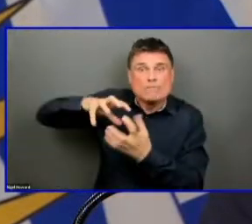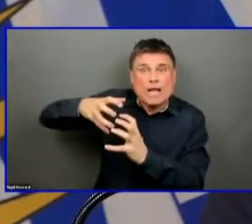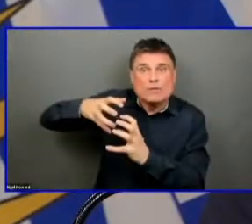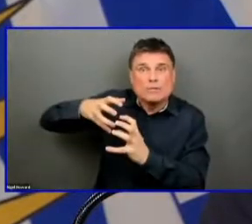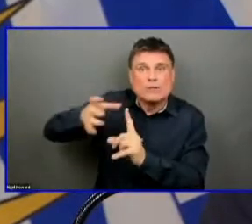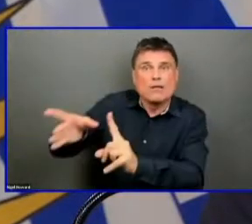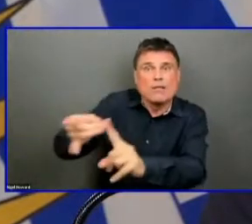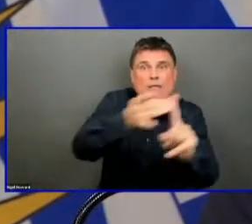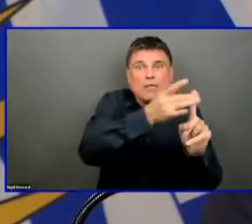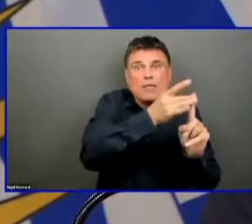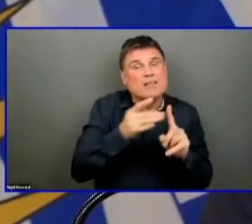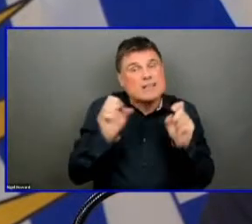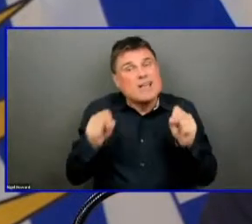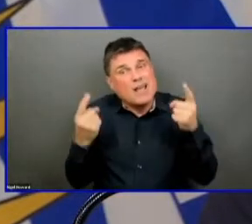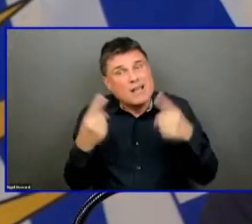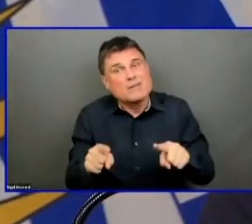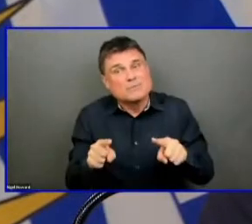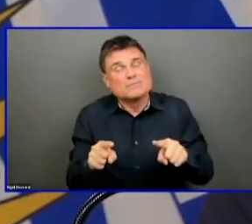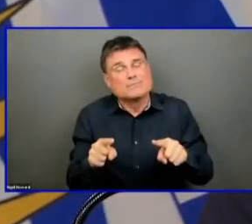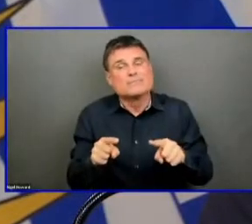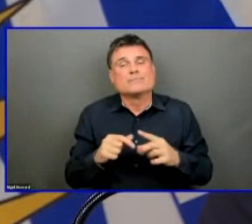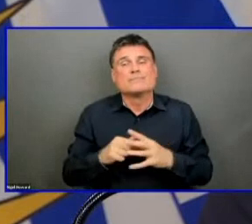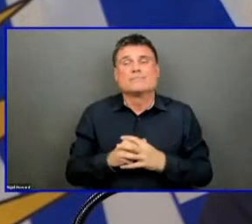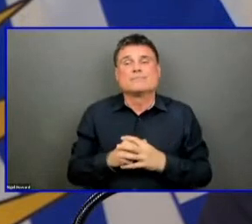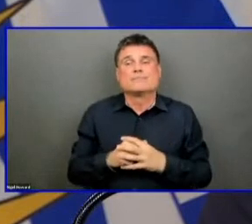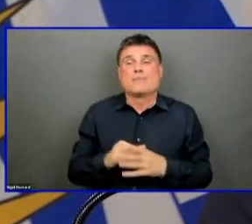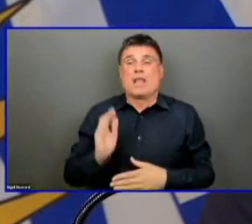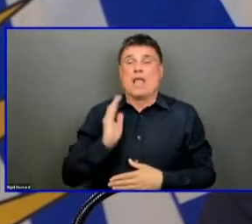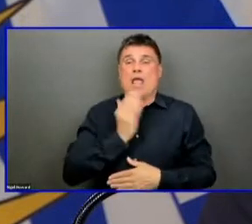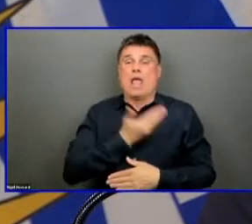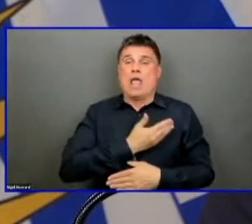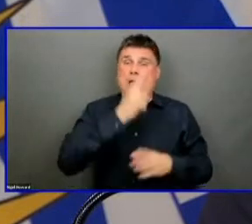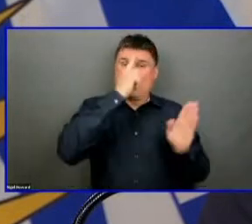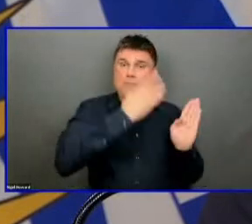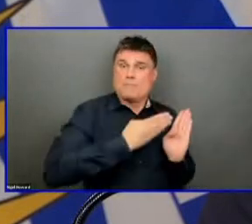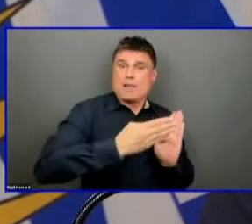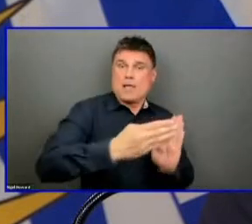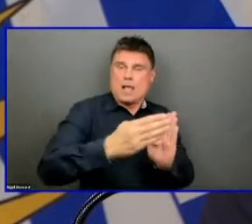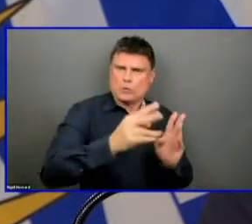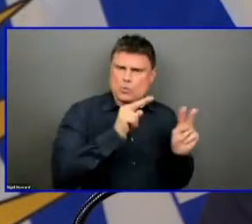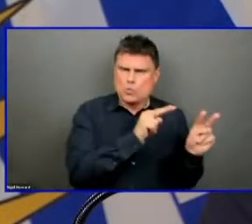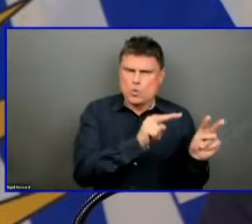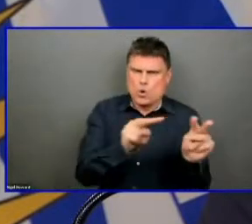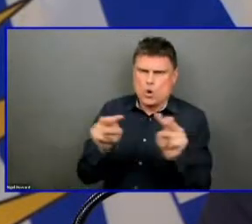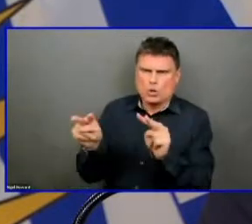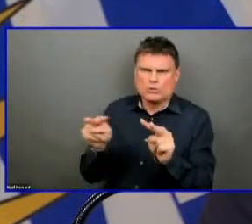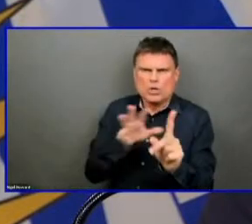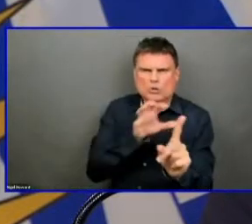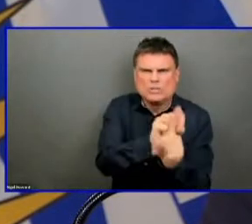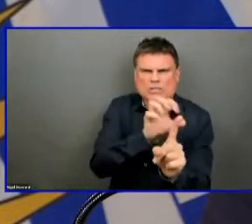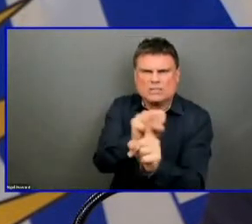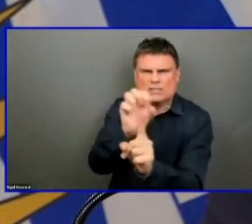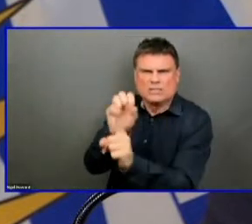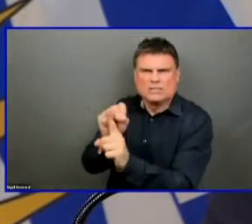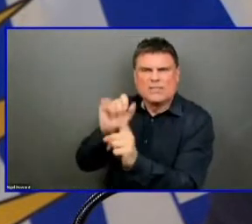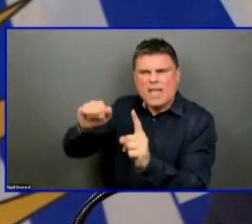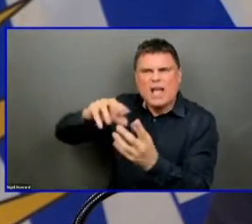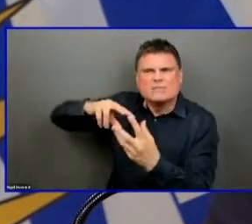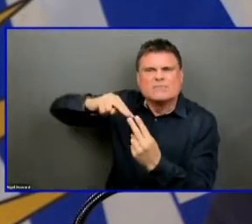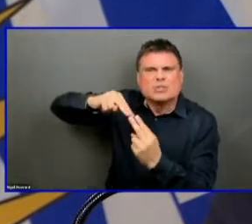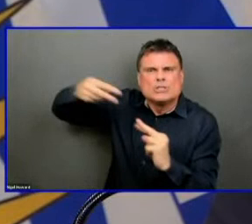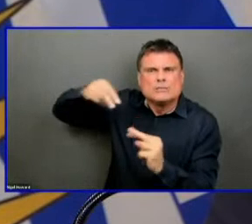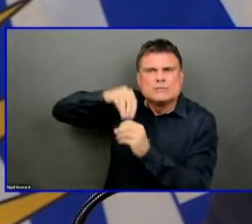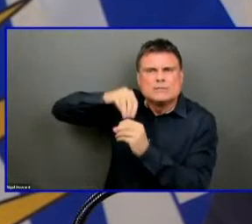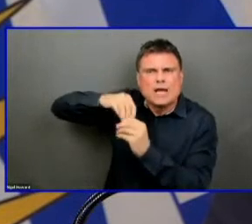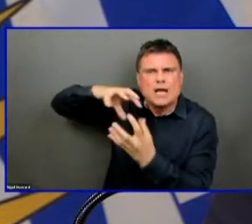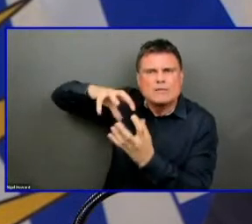can pick those up as well. Daksh, do you have a follow-up? Yes, I do. Thank you, Dr. Henry, for answering